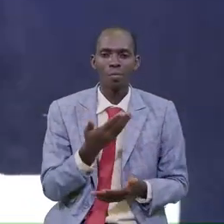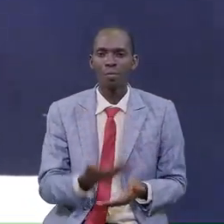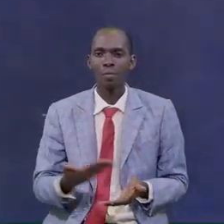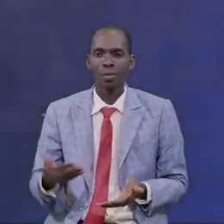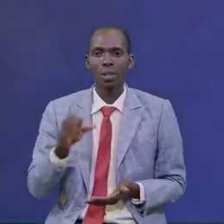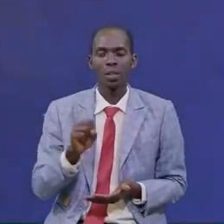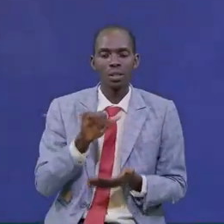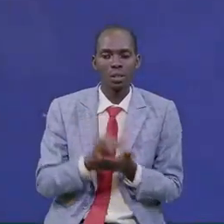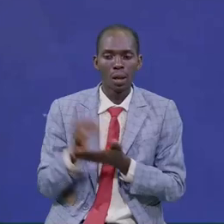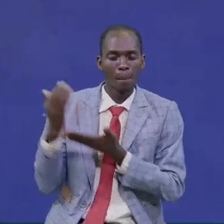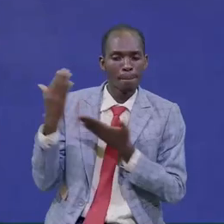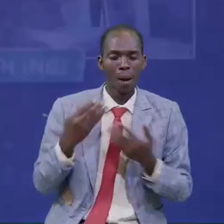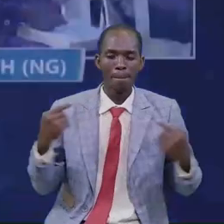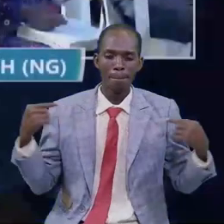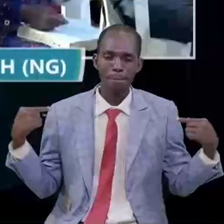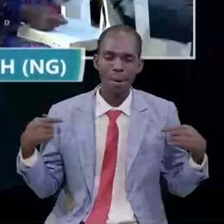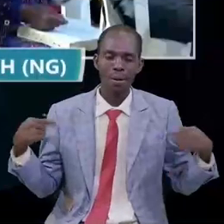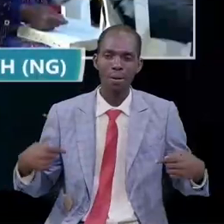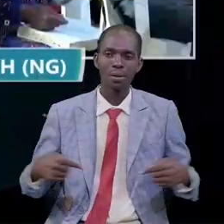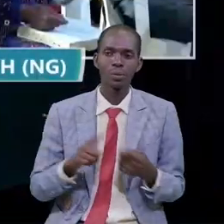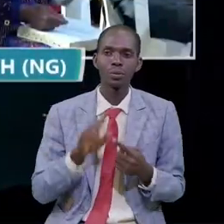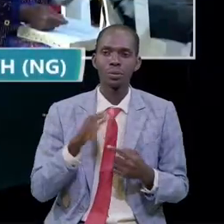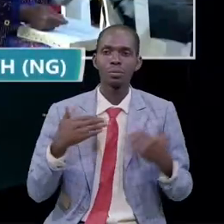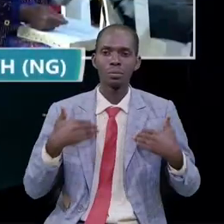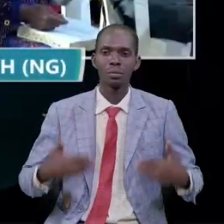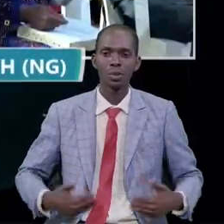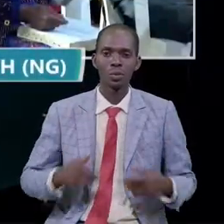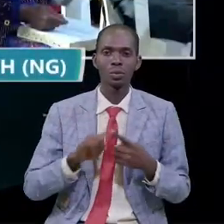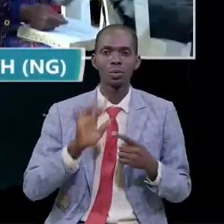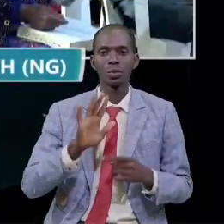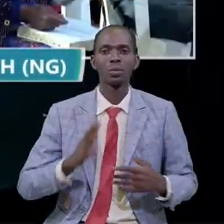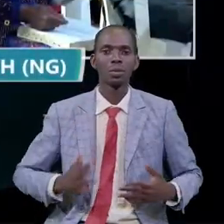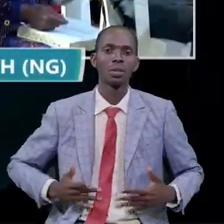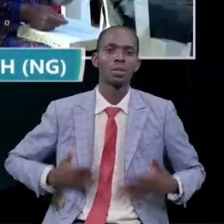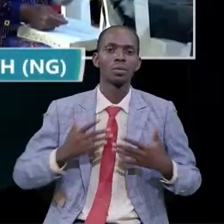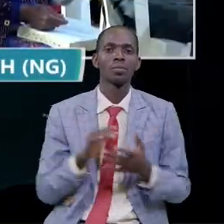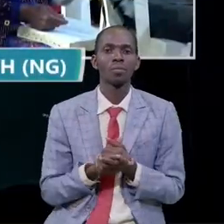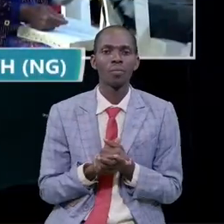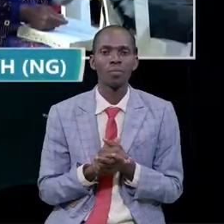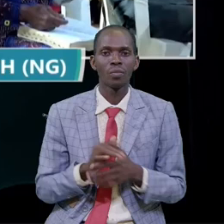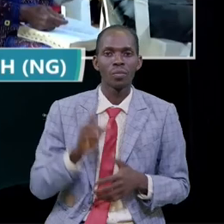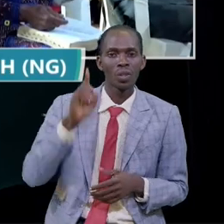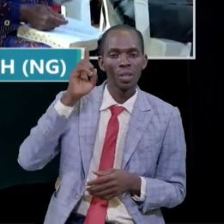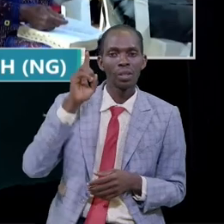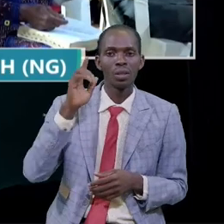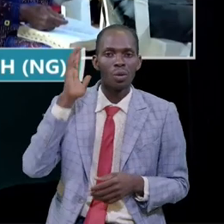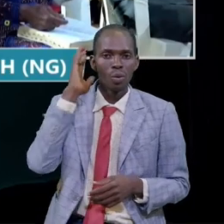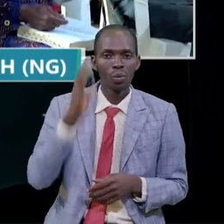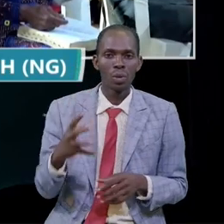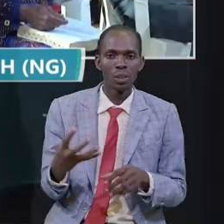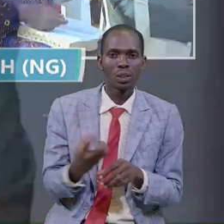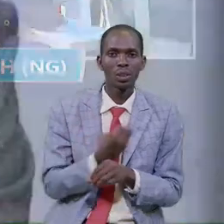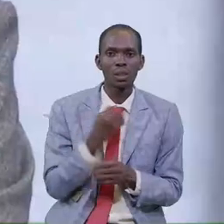your body, to your life. La douleur à votre vie. He will take it away from the inside.